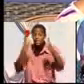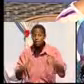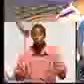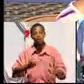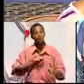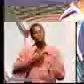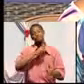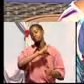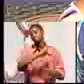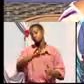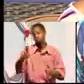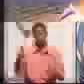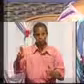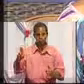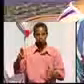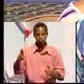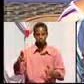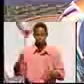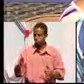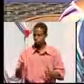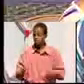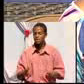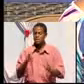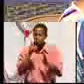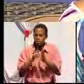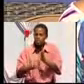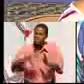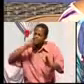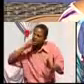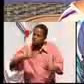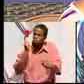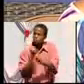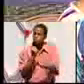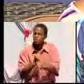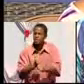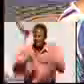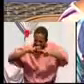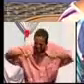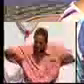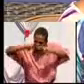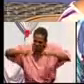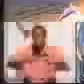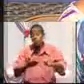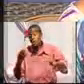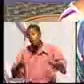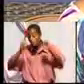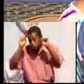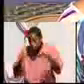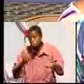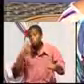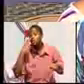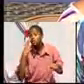are skilled. Okay. So at the moment, what the project is trying to do is to create to conduct a survey where we can go into